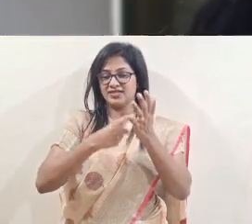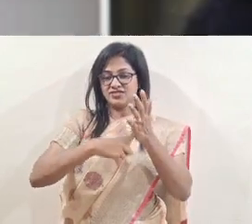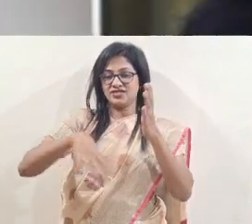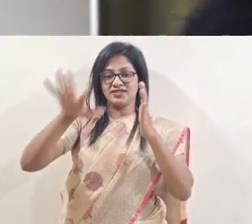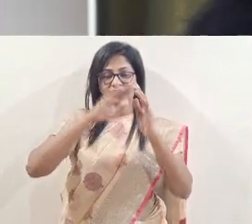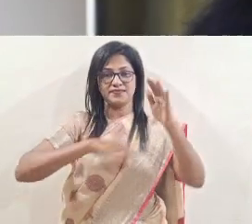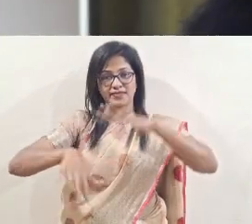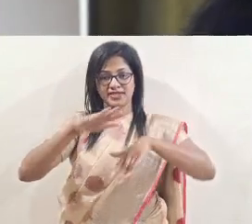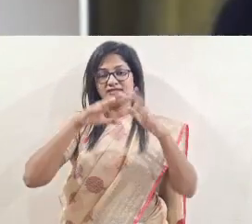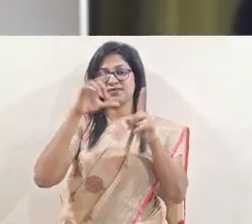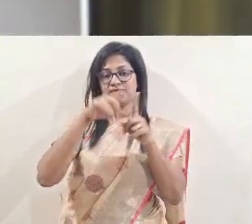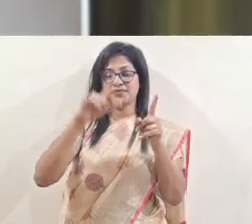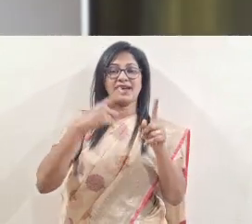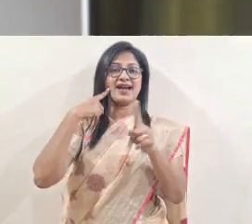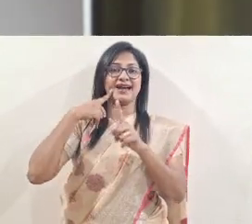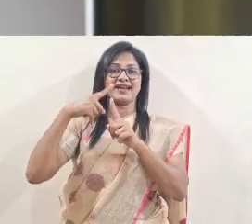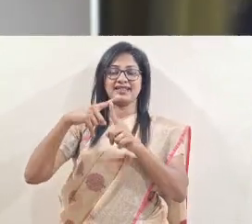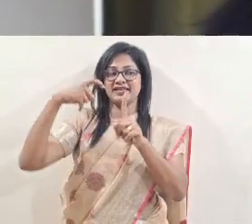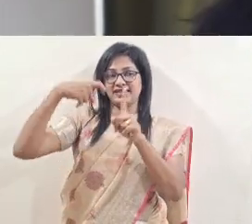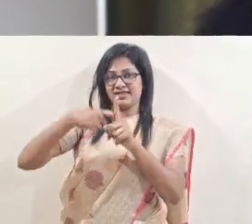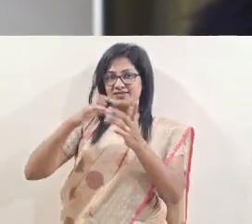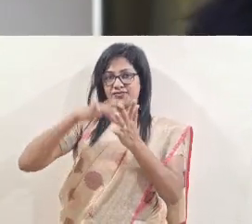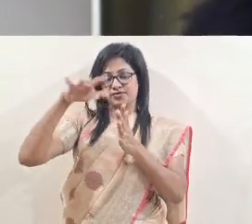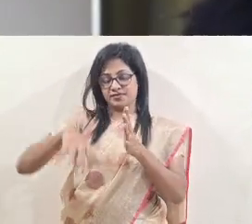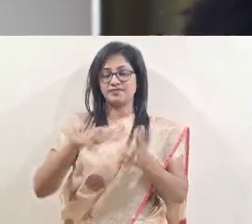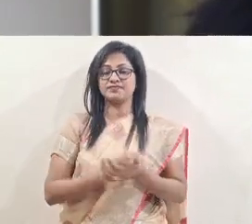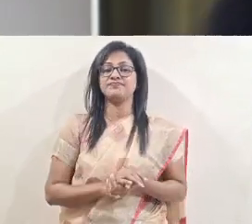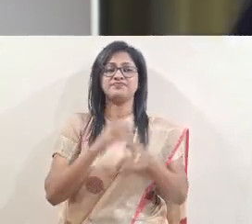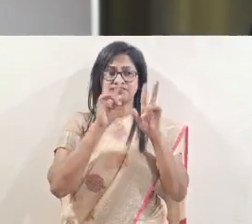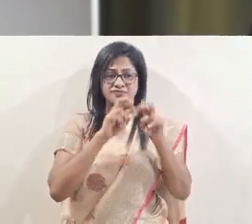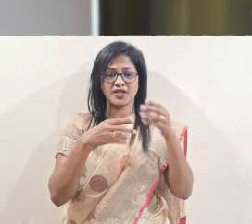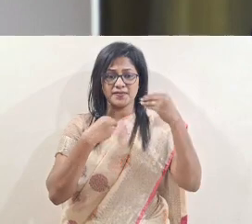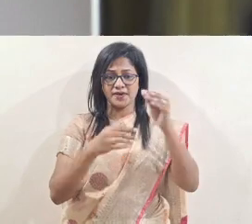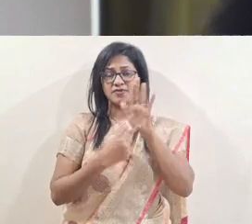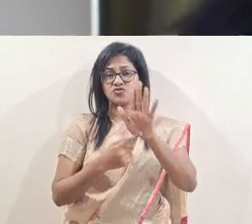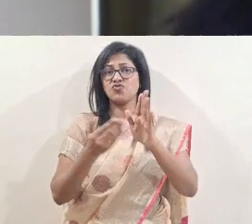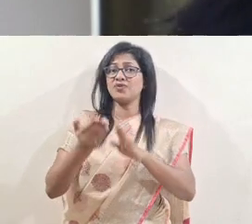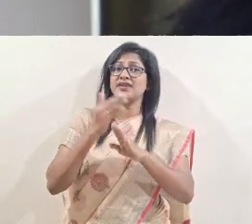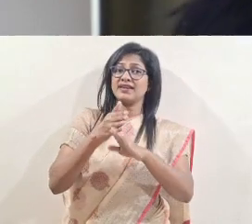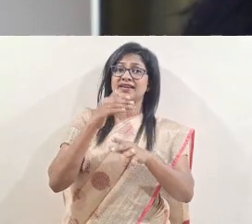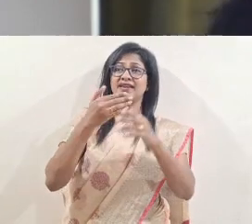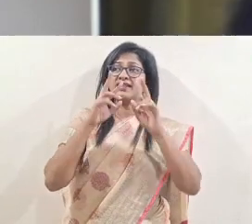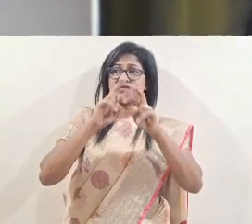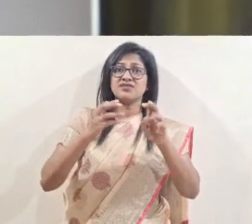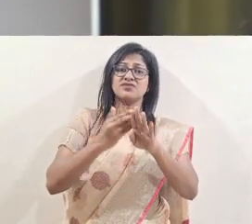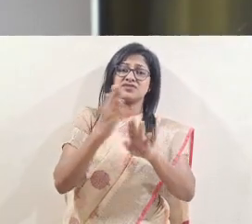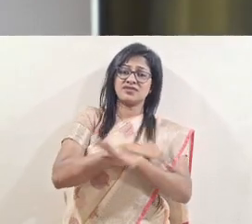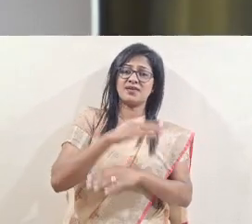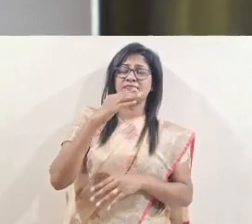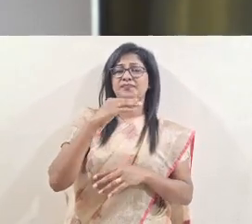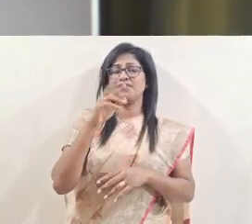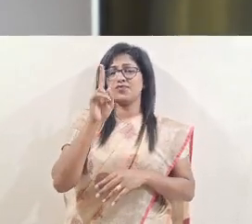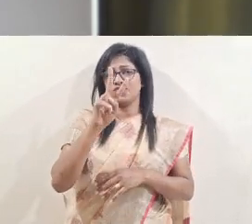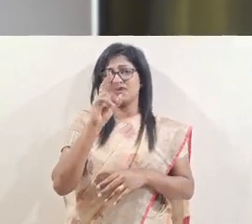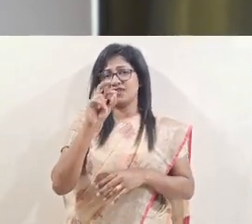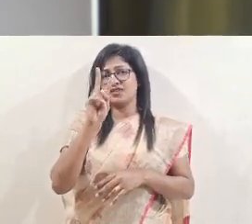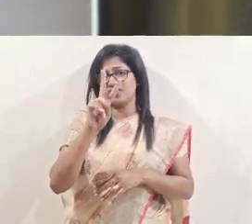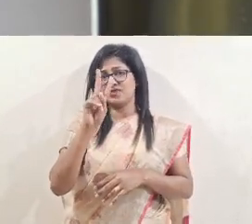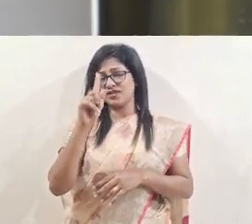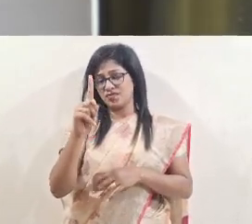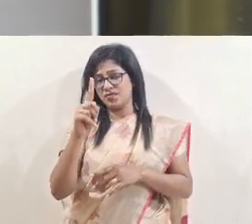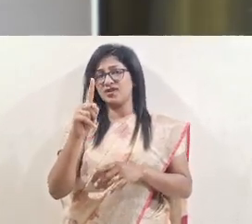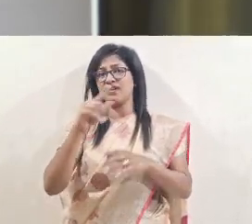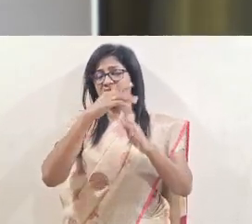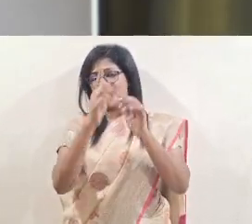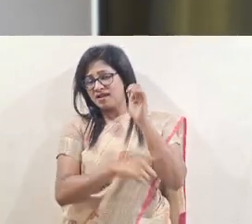presenting today is the work that we did during late 2021 and early 2022 to understand the impact of COVID-19 on the